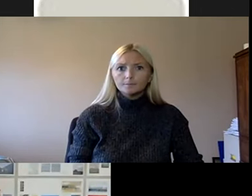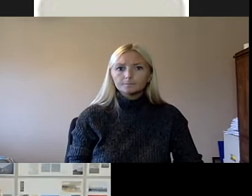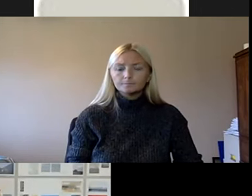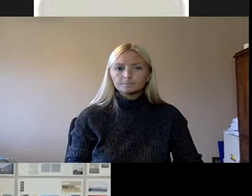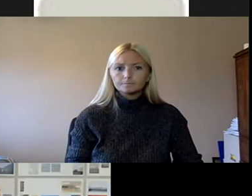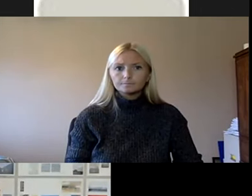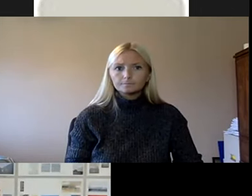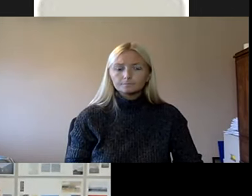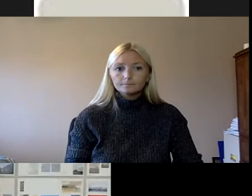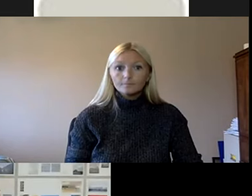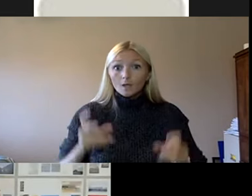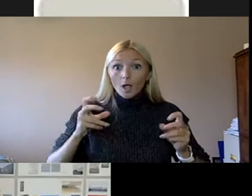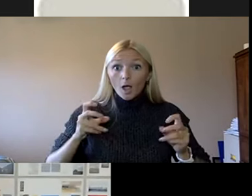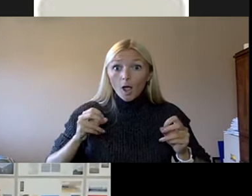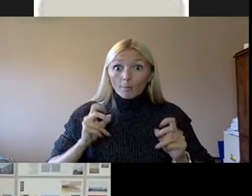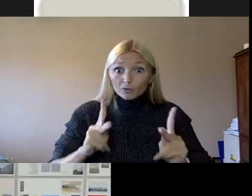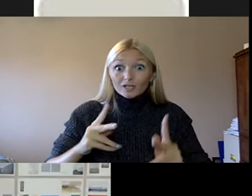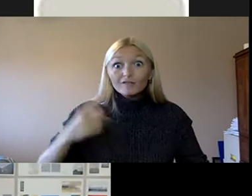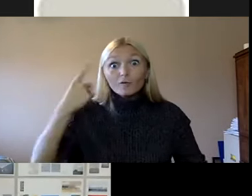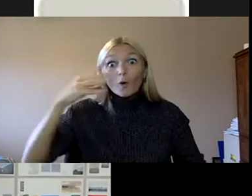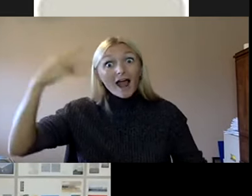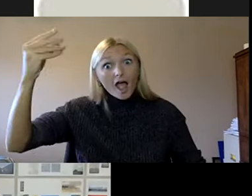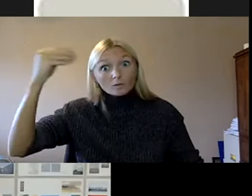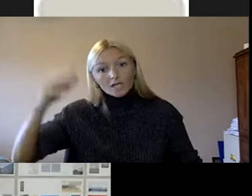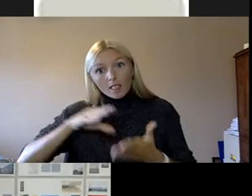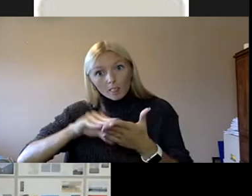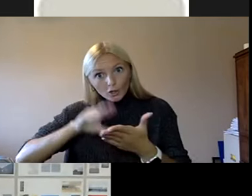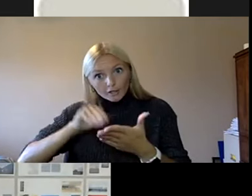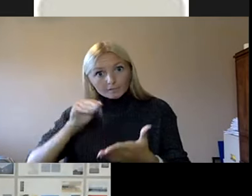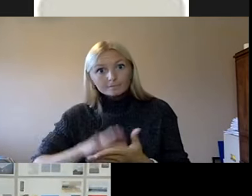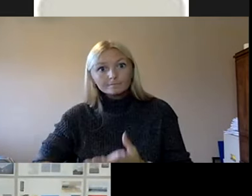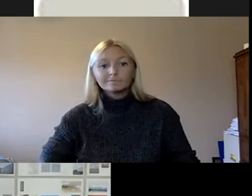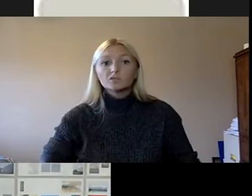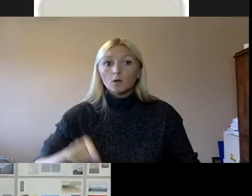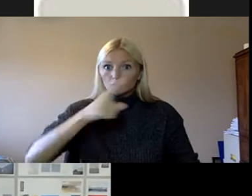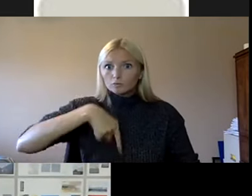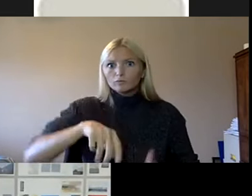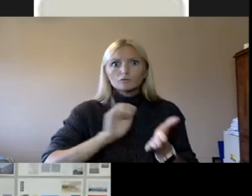is the opportunity to do outdoor learning. So we actually wrote a paper on that.